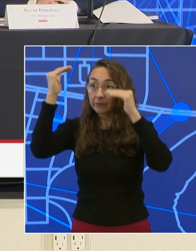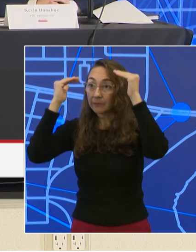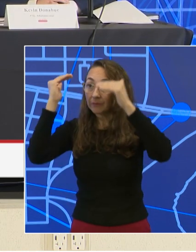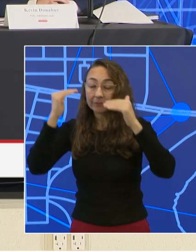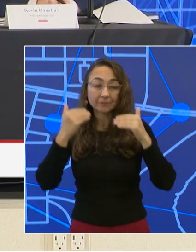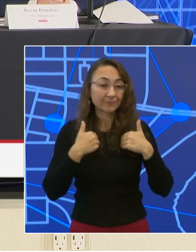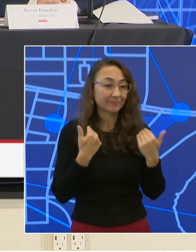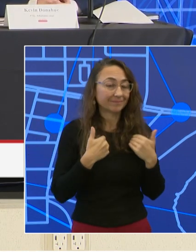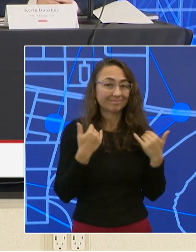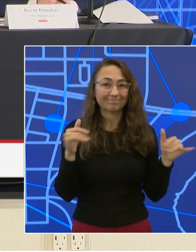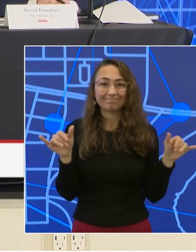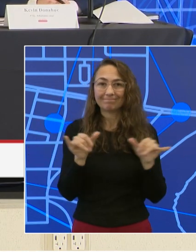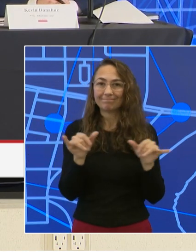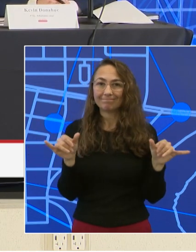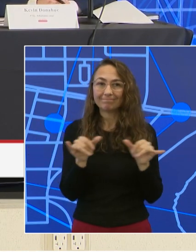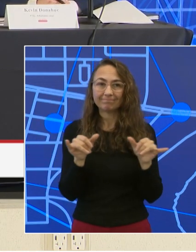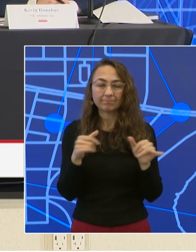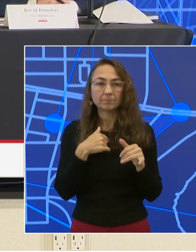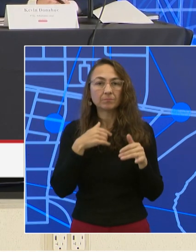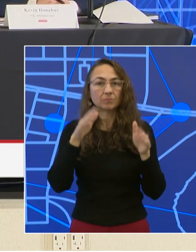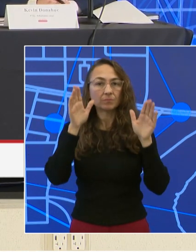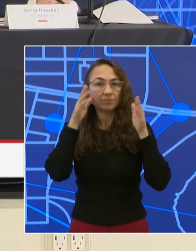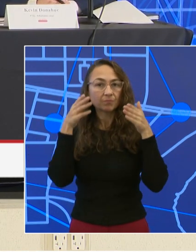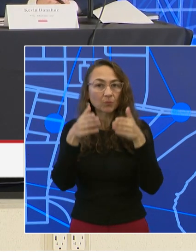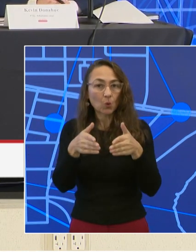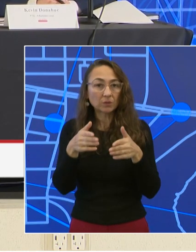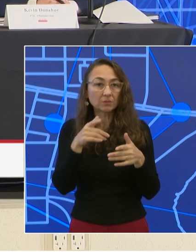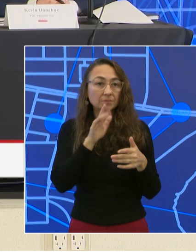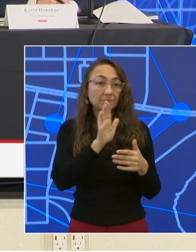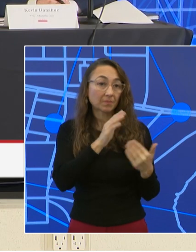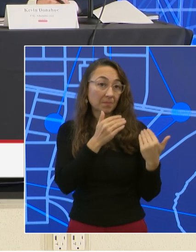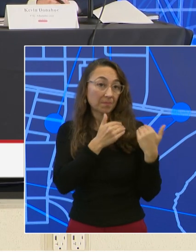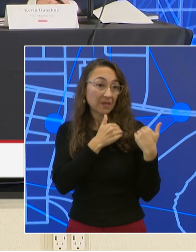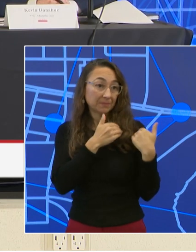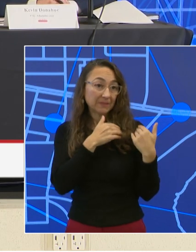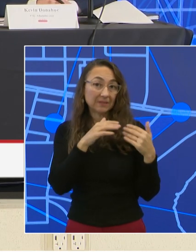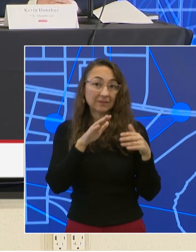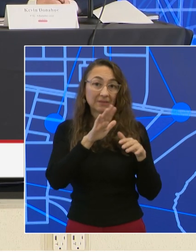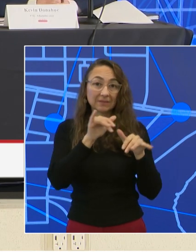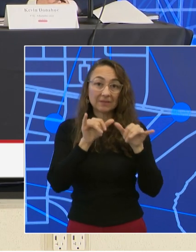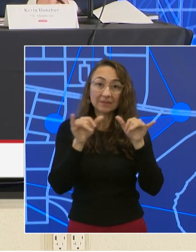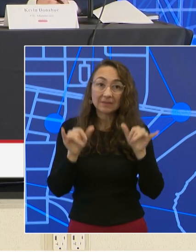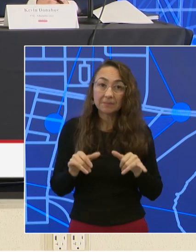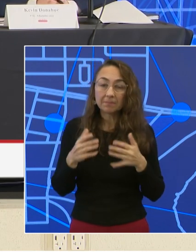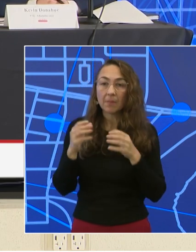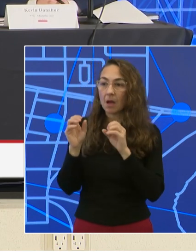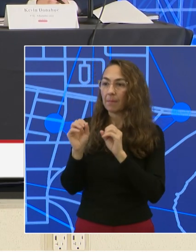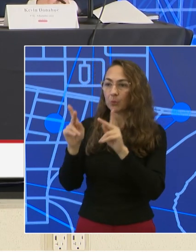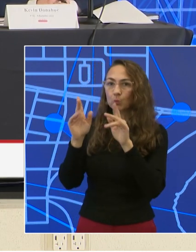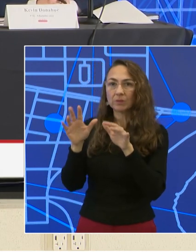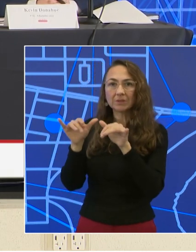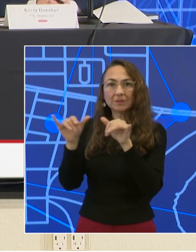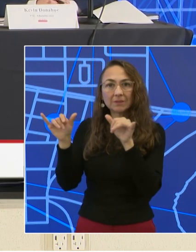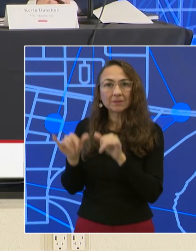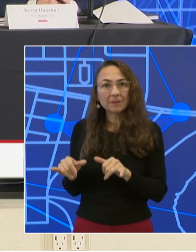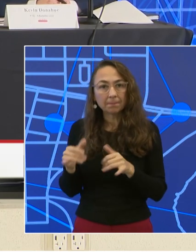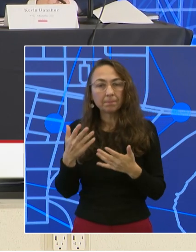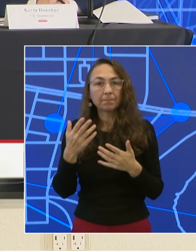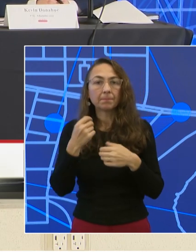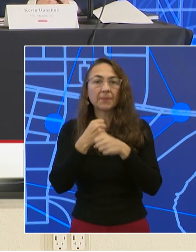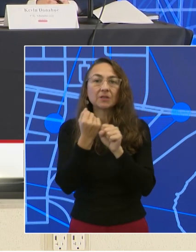of focus on not just accountability systems, but opportunity systems, are driving crime down in the